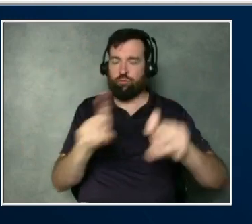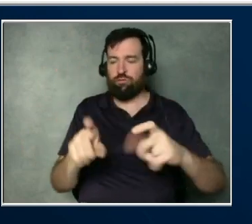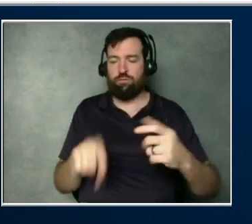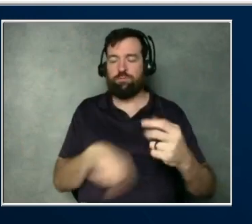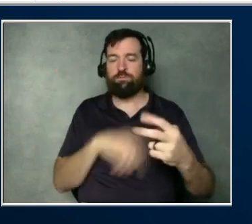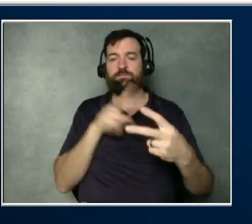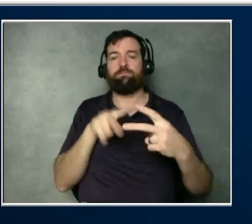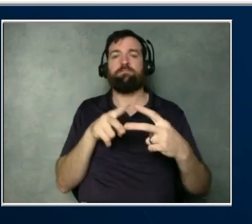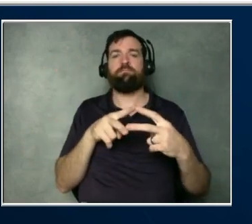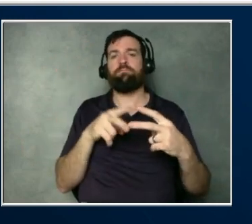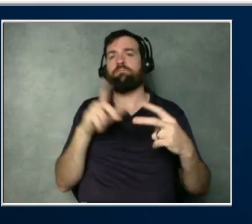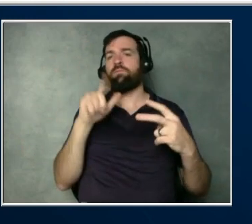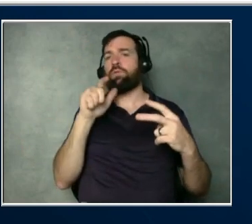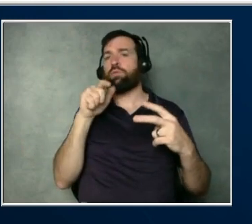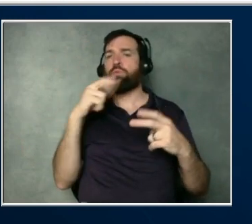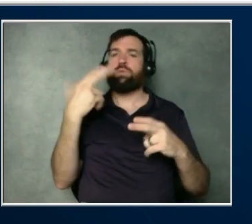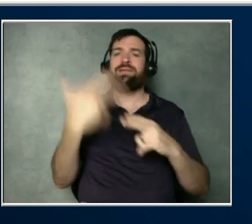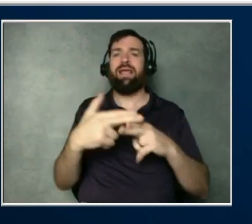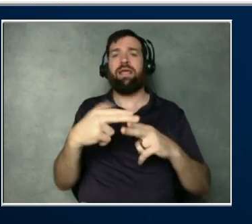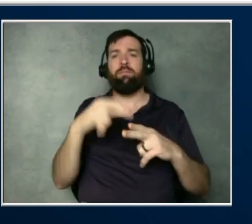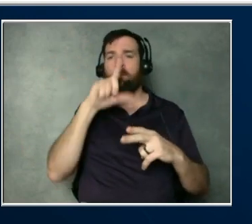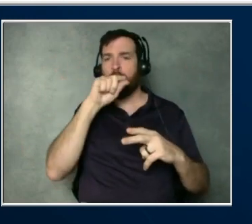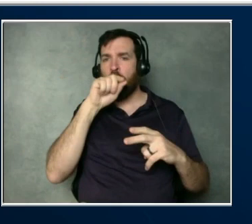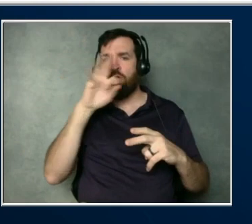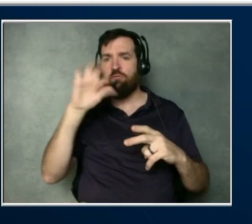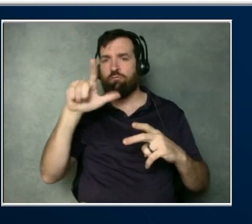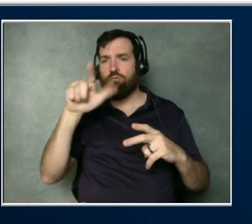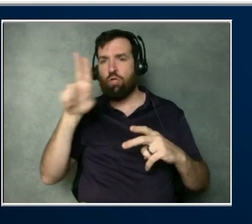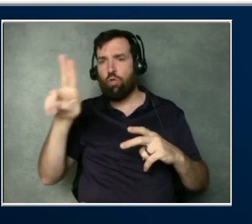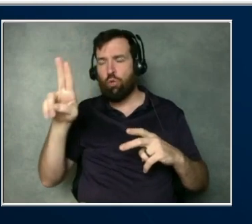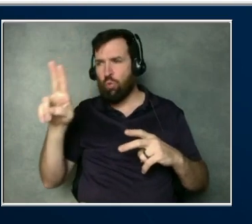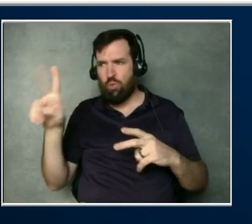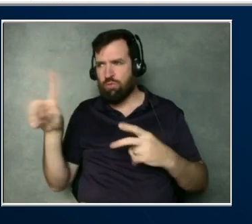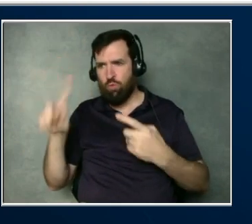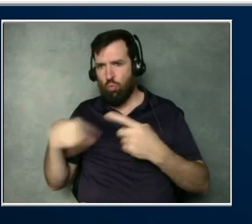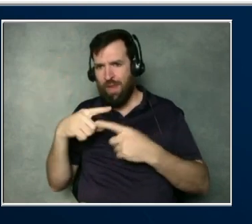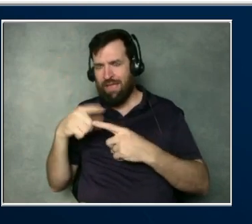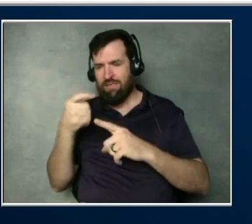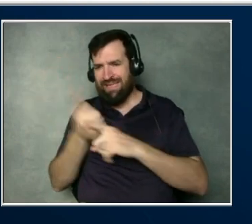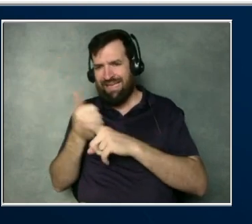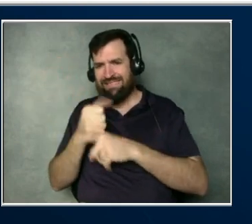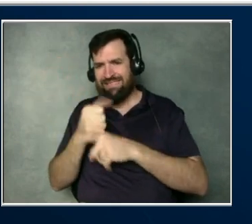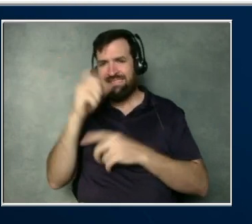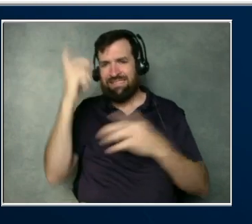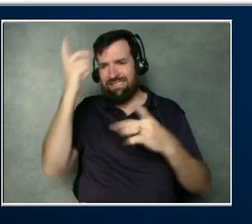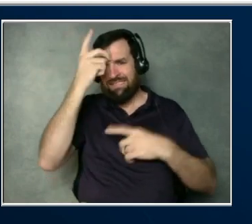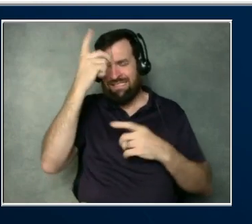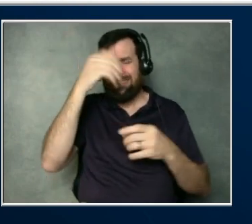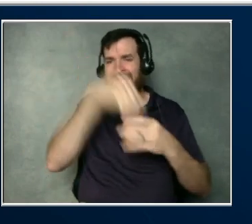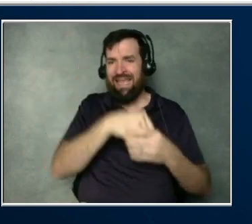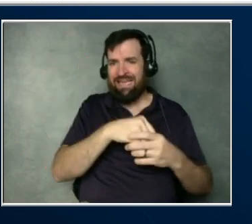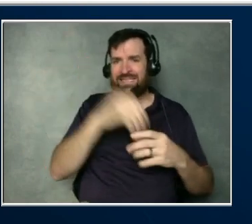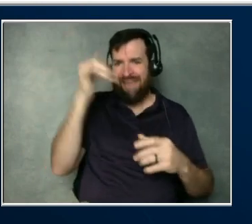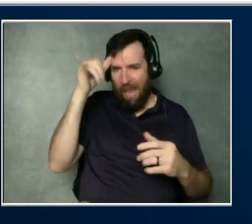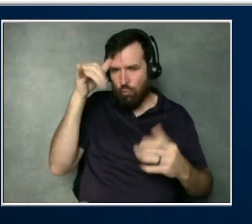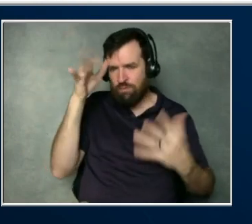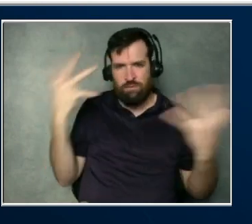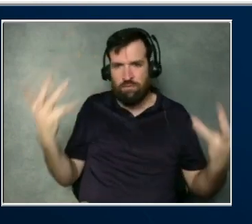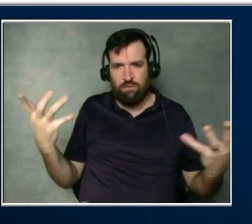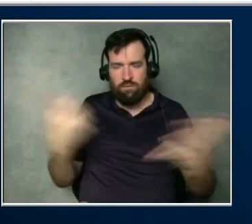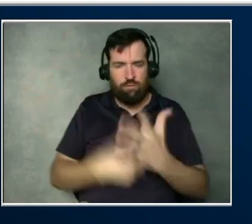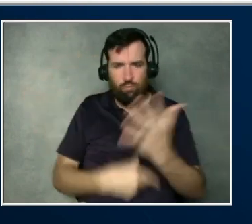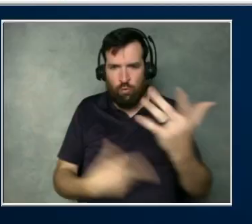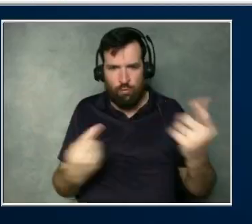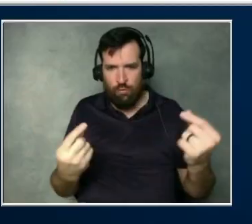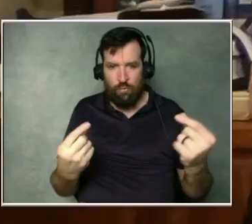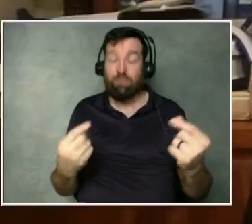who named bird flu Winston disease in cows, Dr. Paul? And where are we going to go with that? Yeah, it got